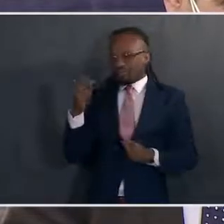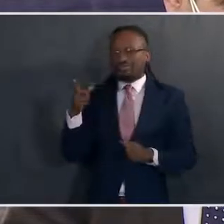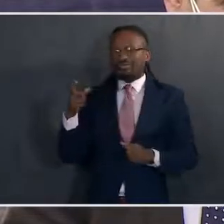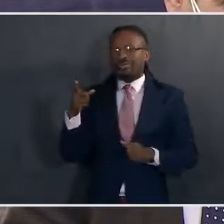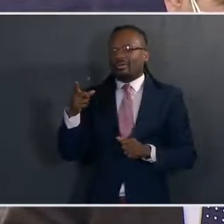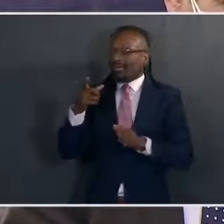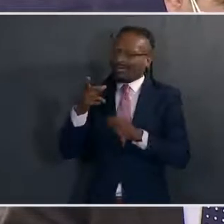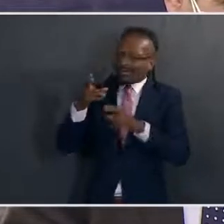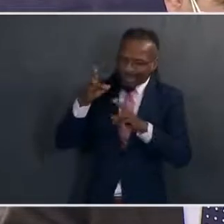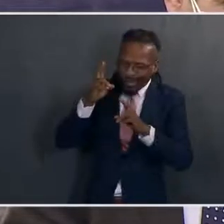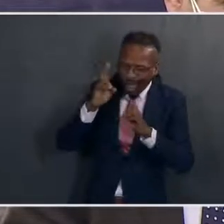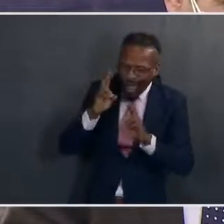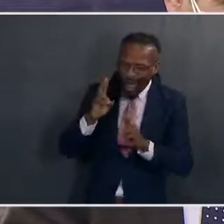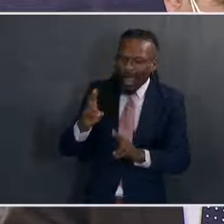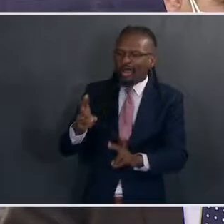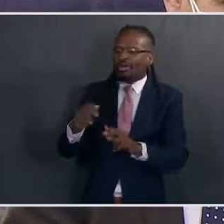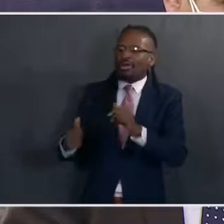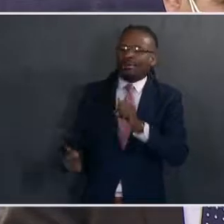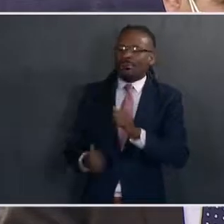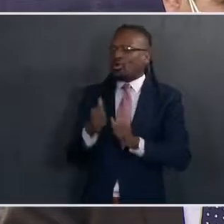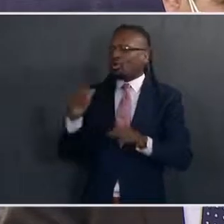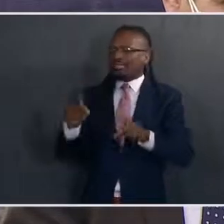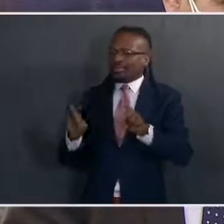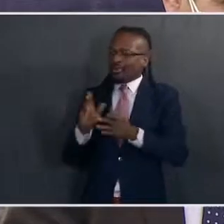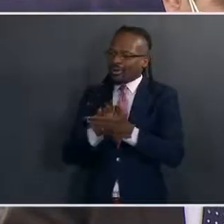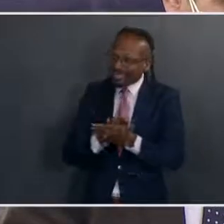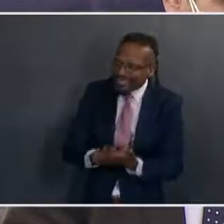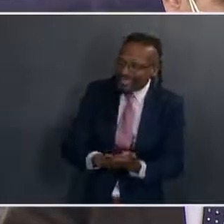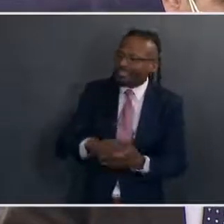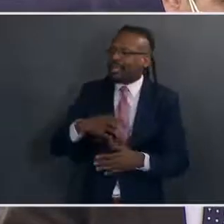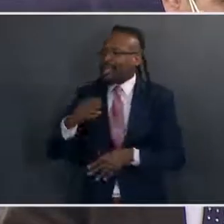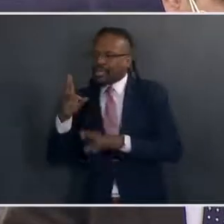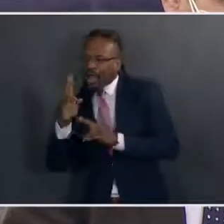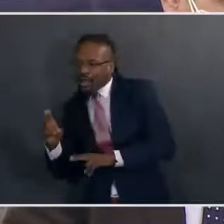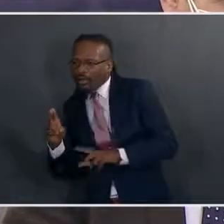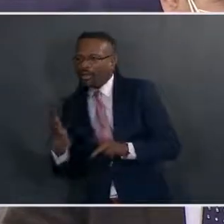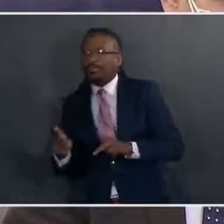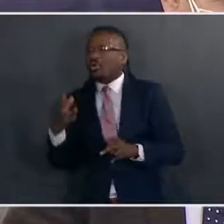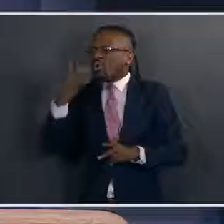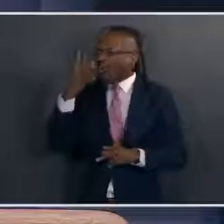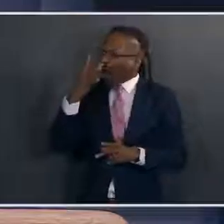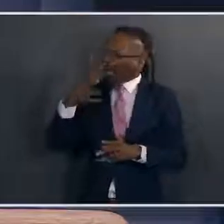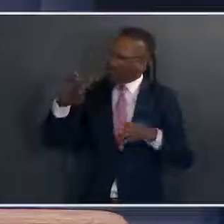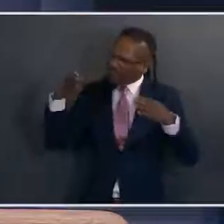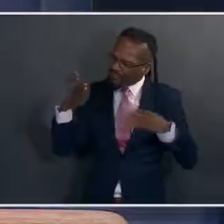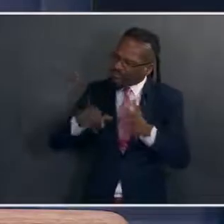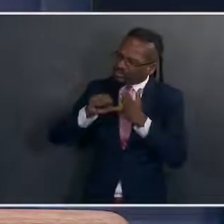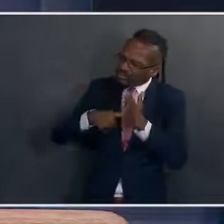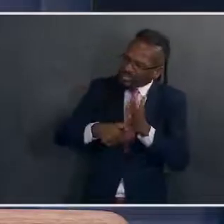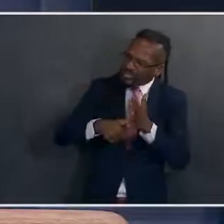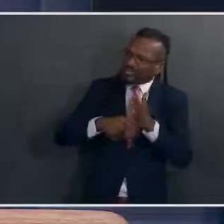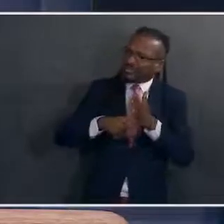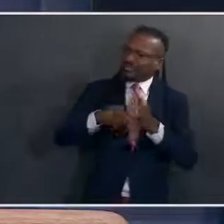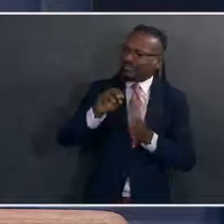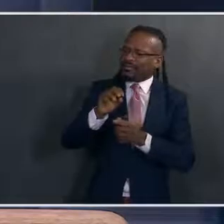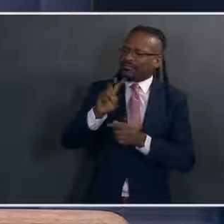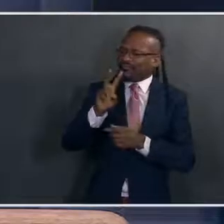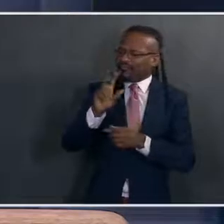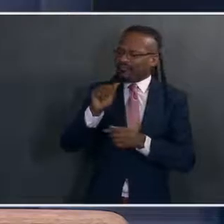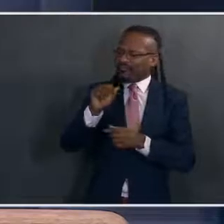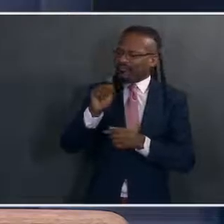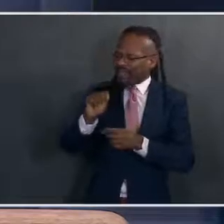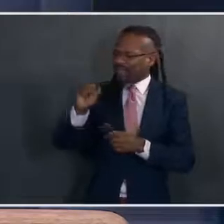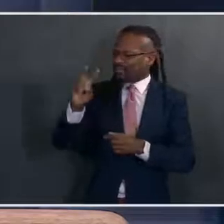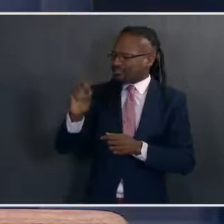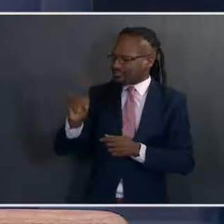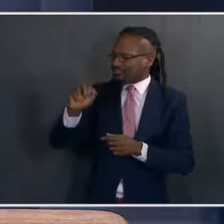people? Why did he think it was important to stress that the vast majority are? Because I think he believes that the men and women